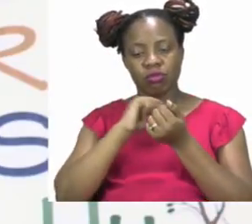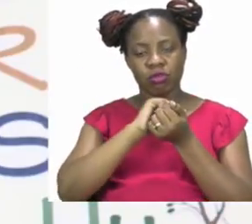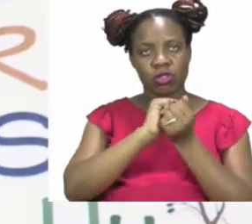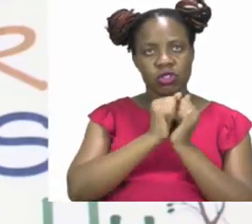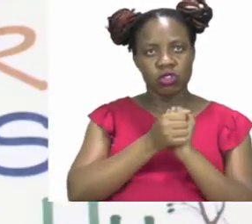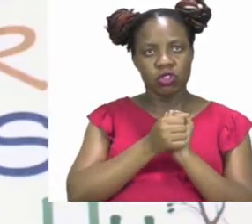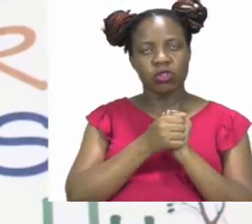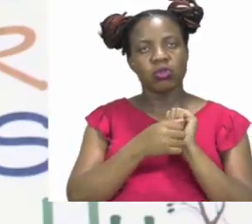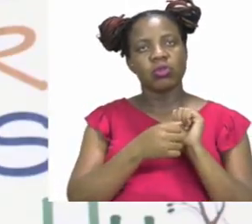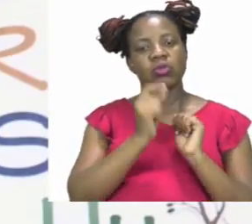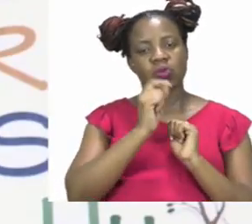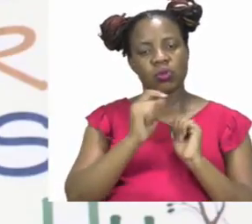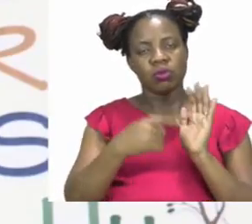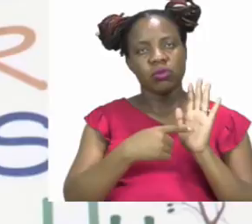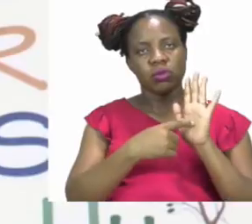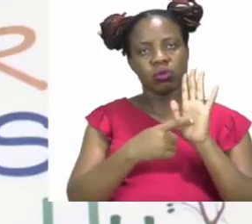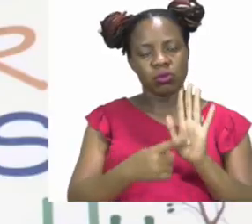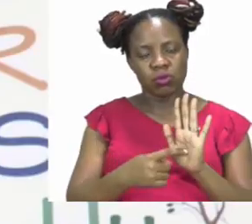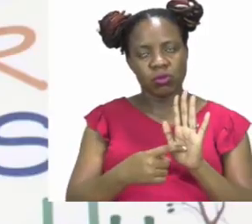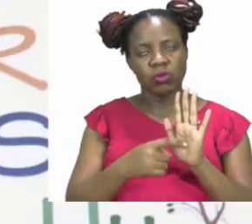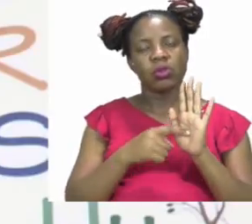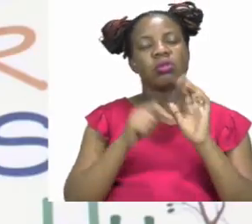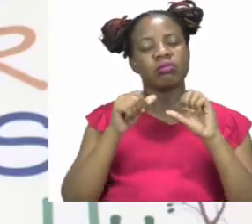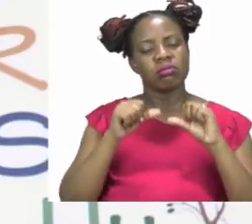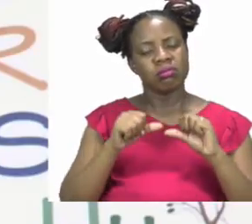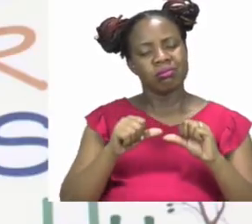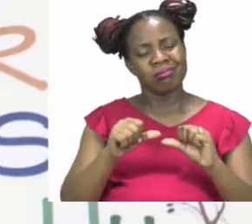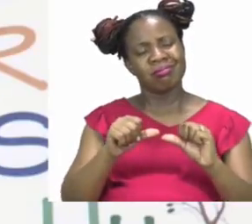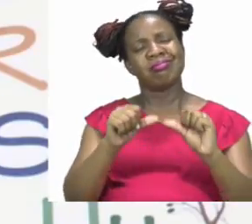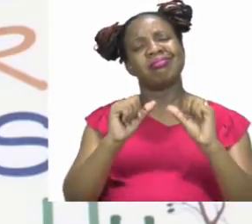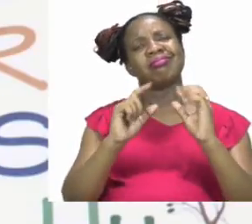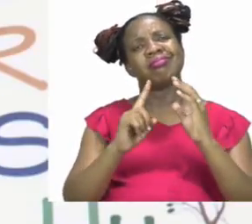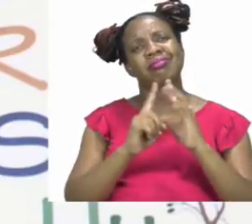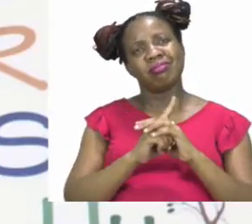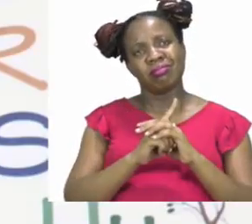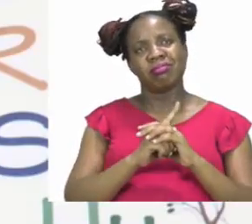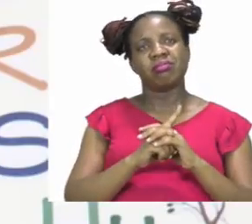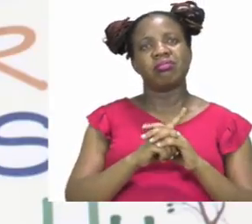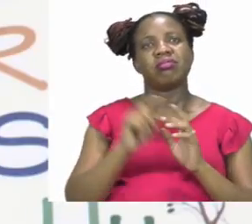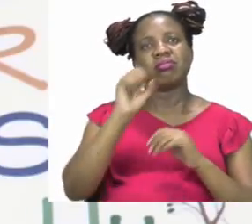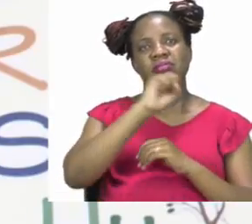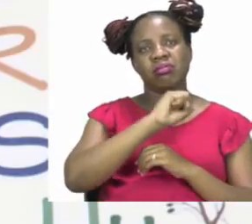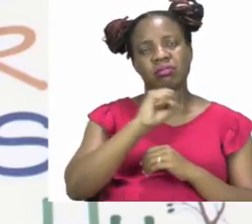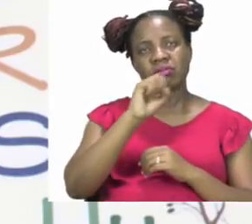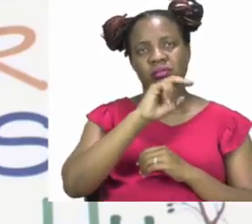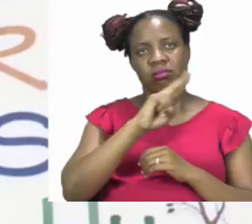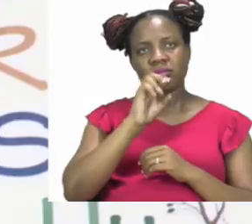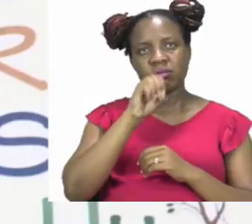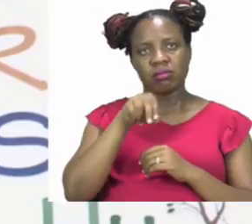to are shouting because that is what they are busy doing in the